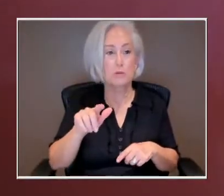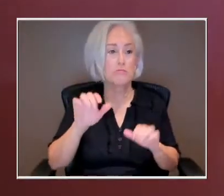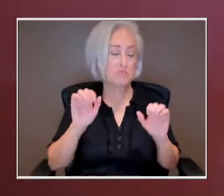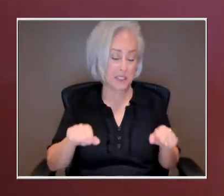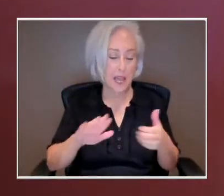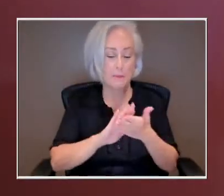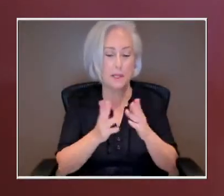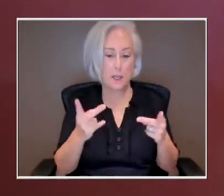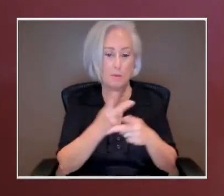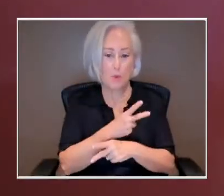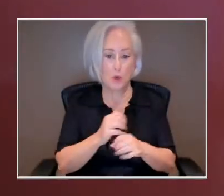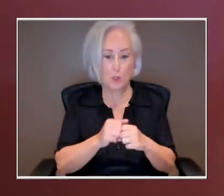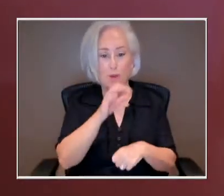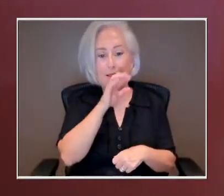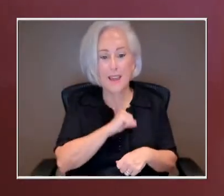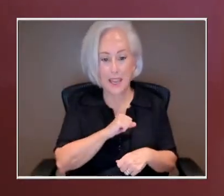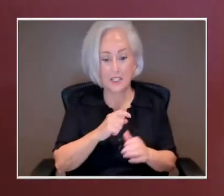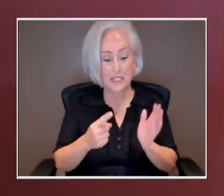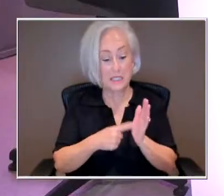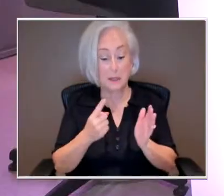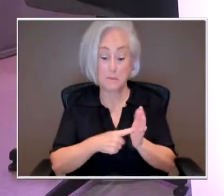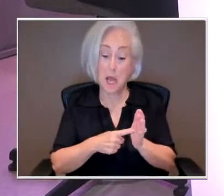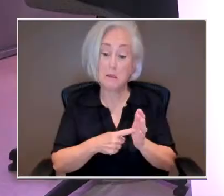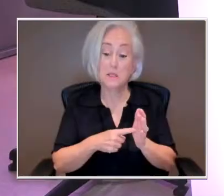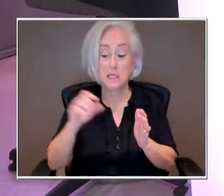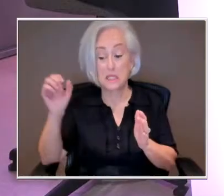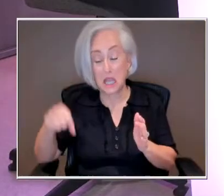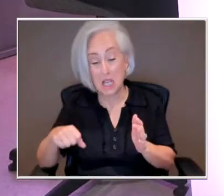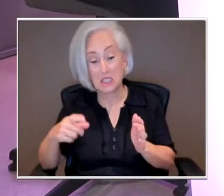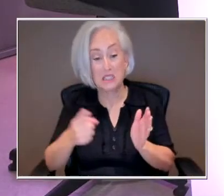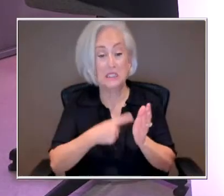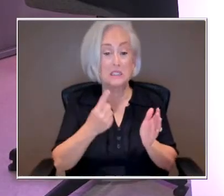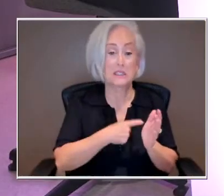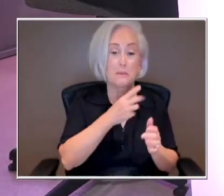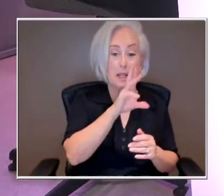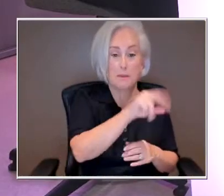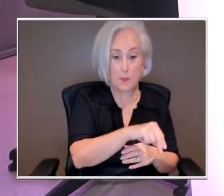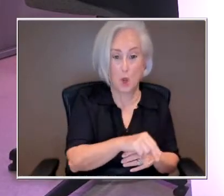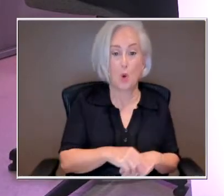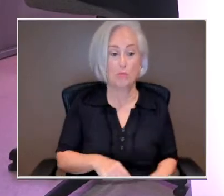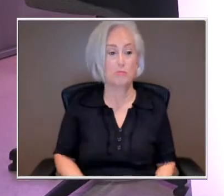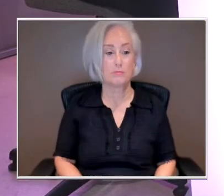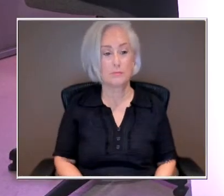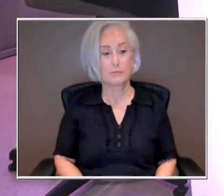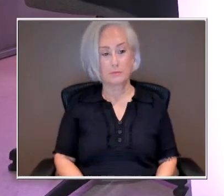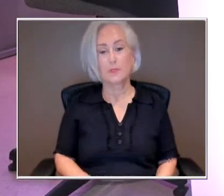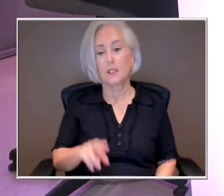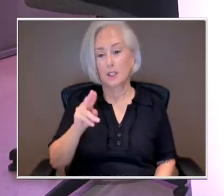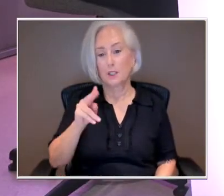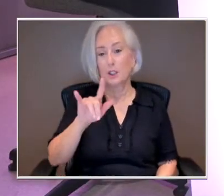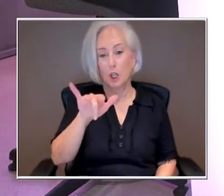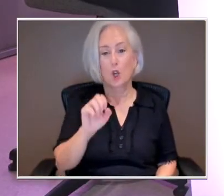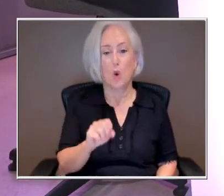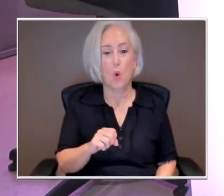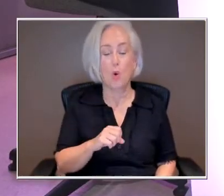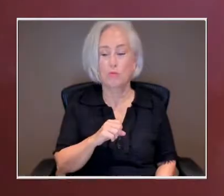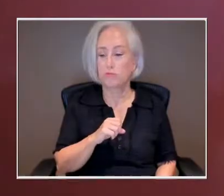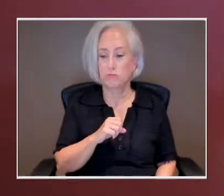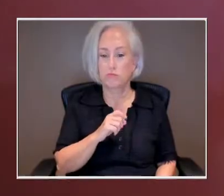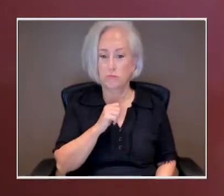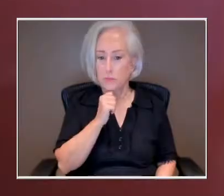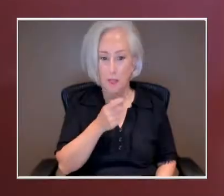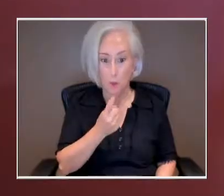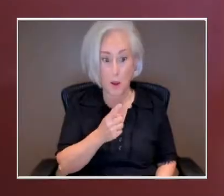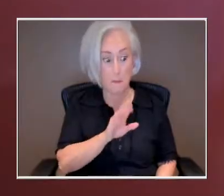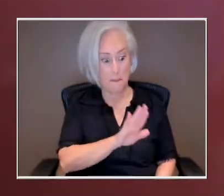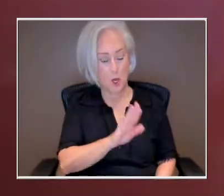other ones, sometimes they do, sometimes they don't. Was Nicole's the kind that Nicole's would get is worse? not the one. Okay. Yeah. So she's good. But she had so much of symptoms